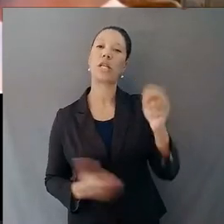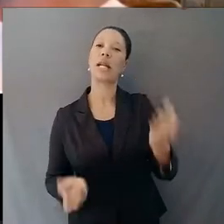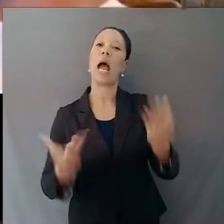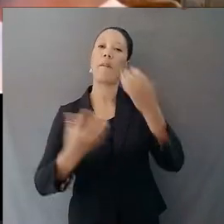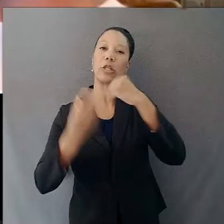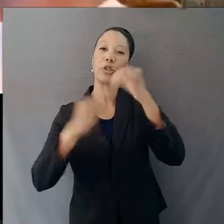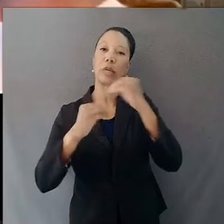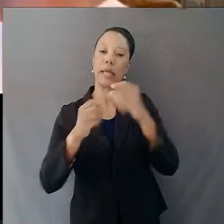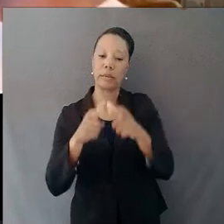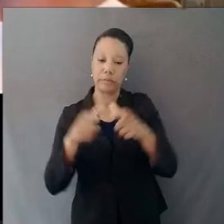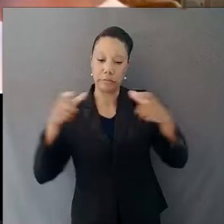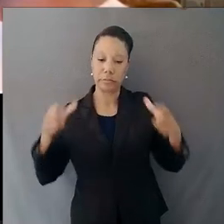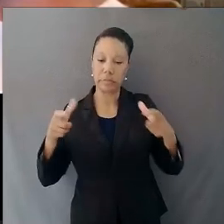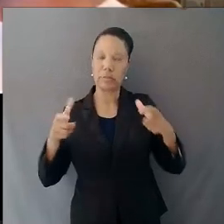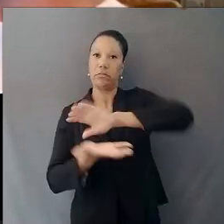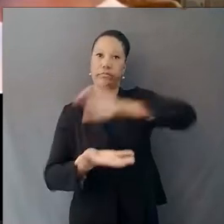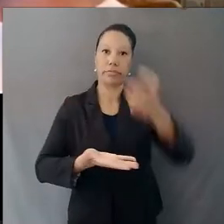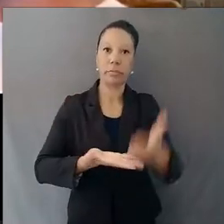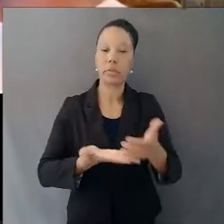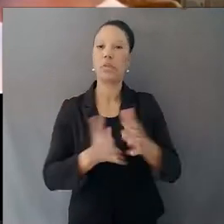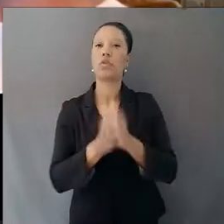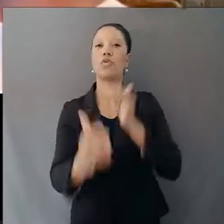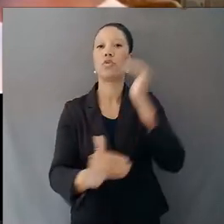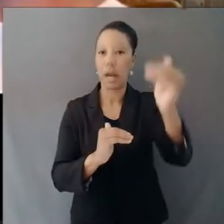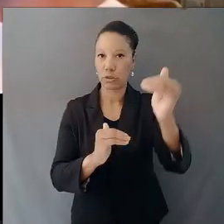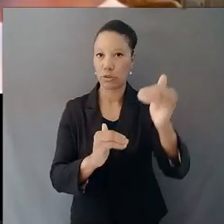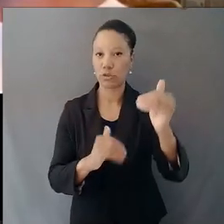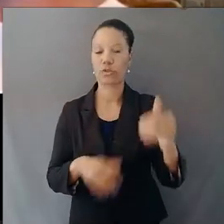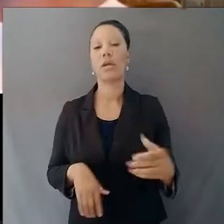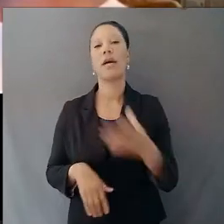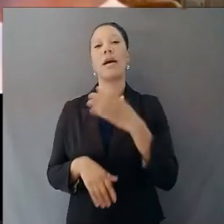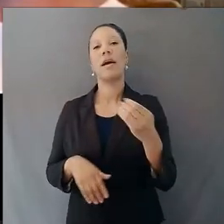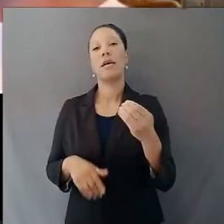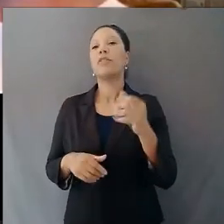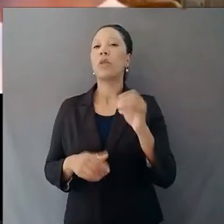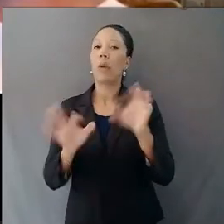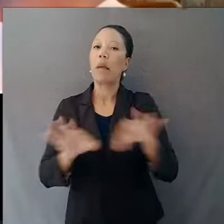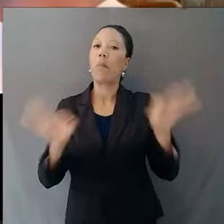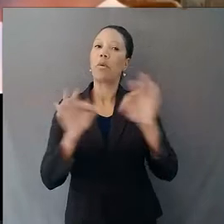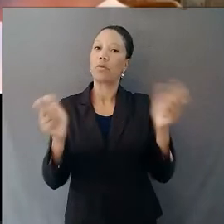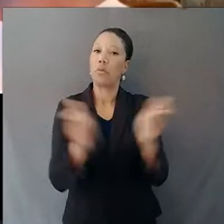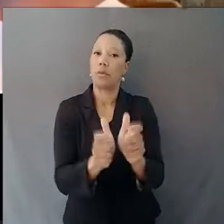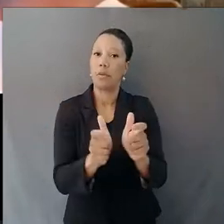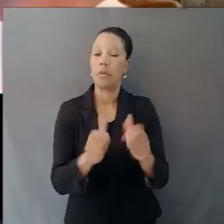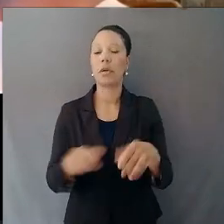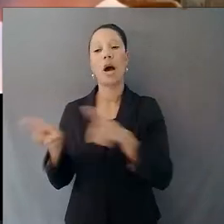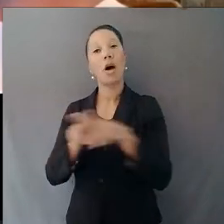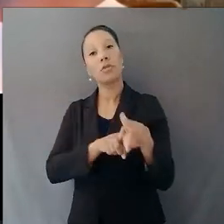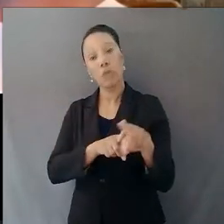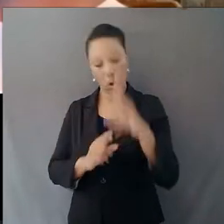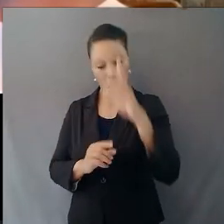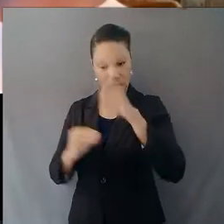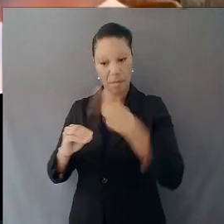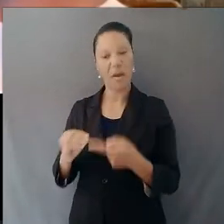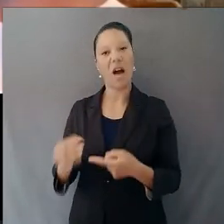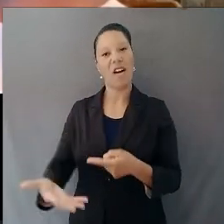eating. And then go back and focus on those 5 food groups. You know, I don't put foods into categories of good foods and bad foods